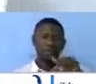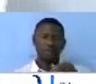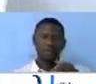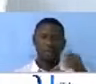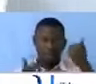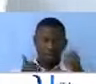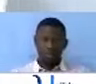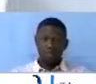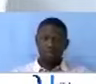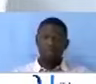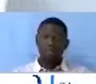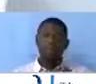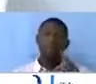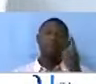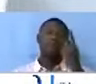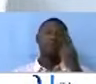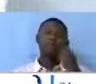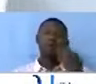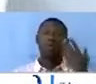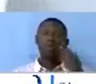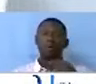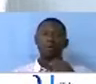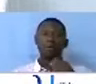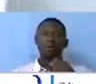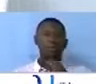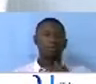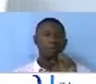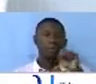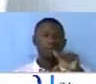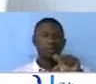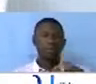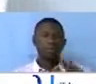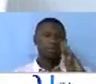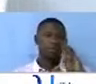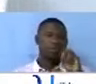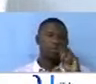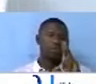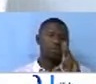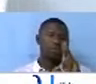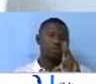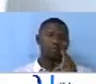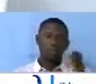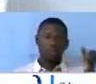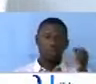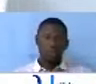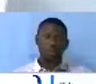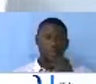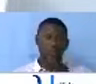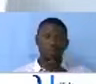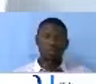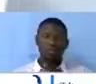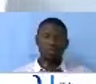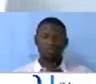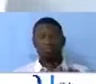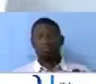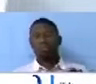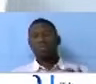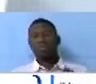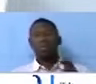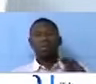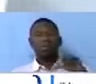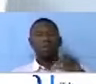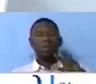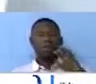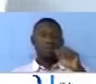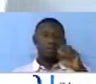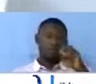when Mr. Sambu came and started saying, well, Marina and others have escaped. So